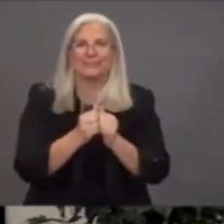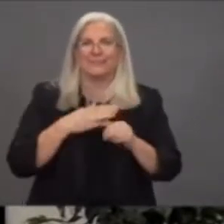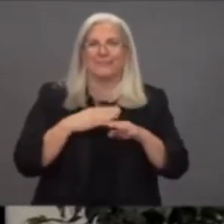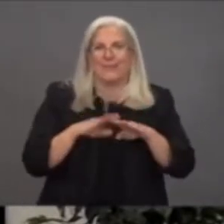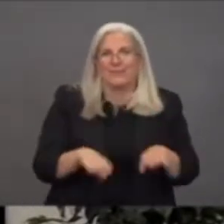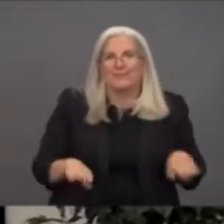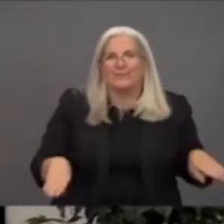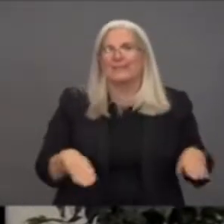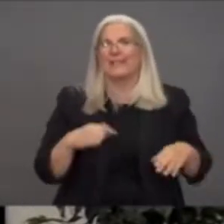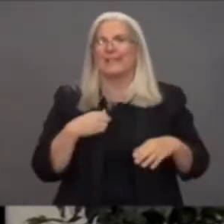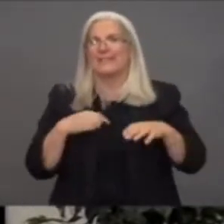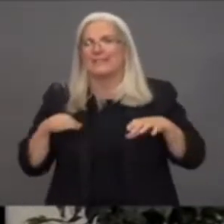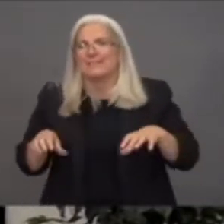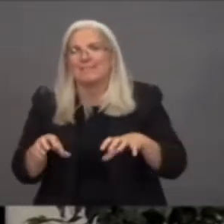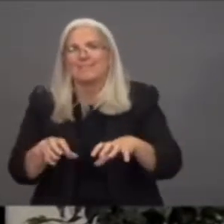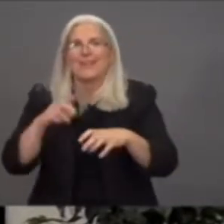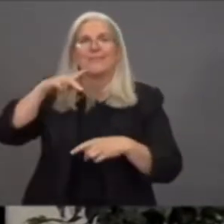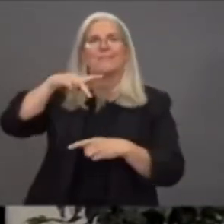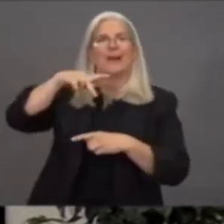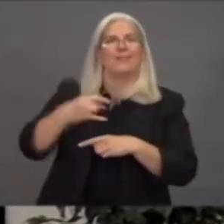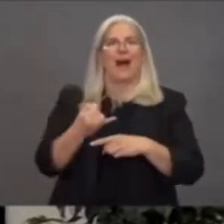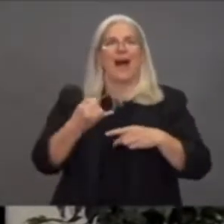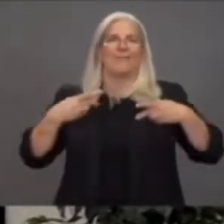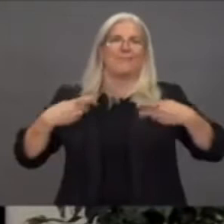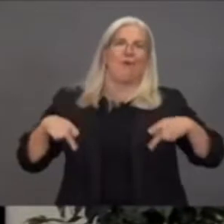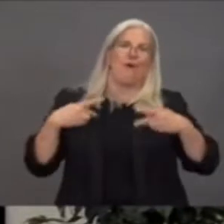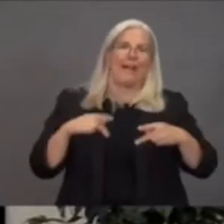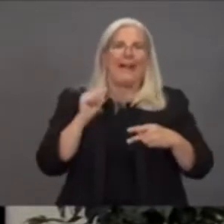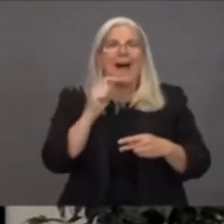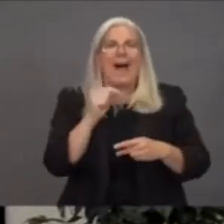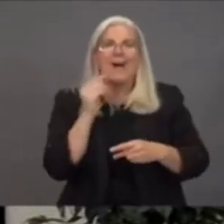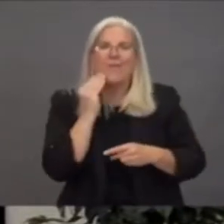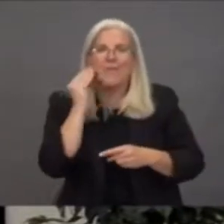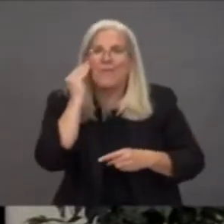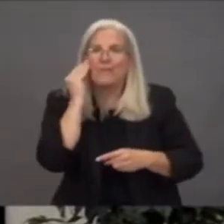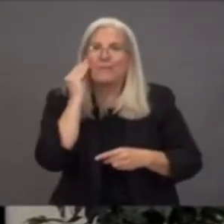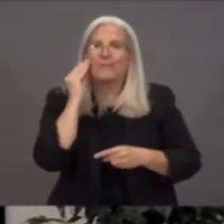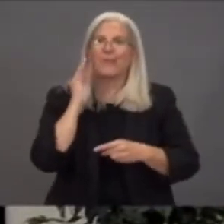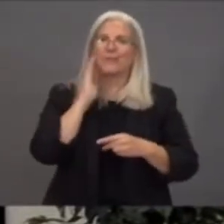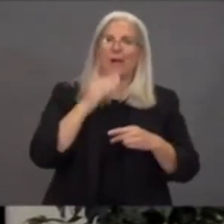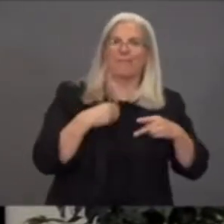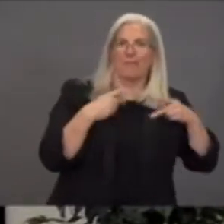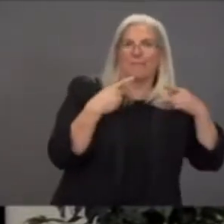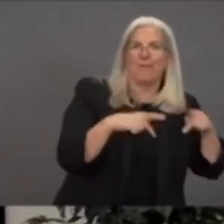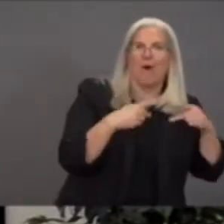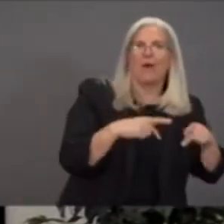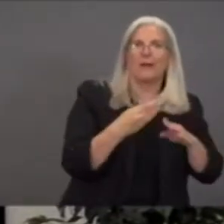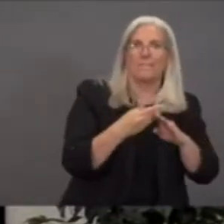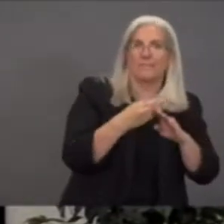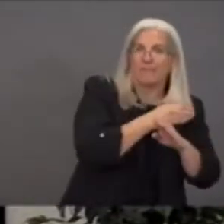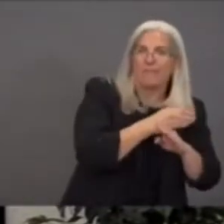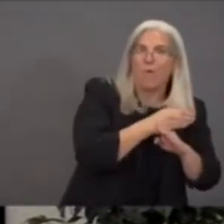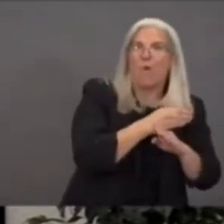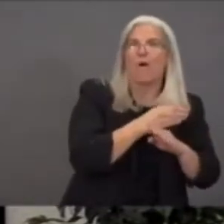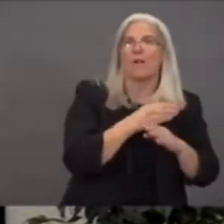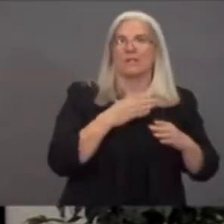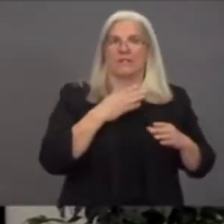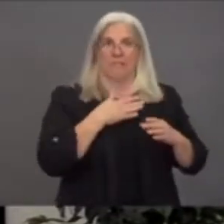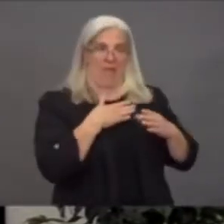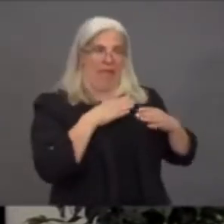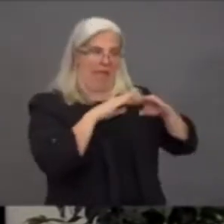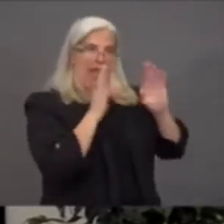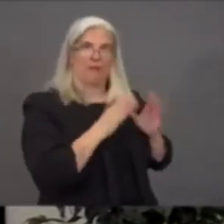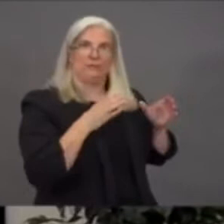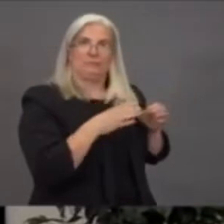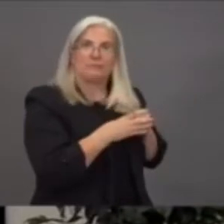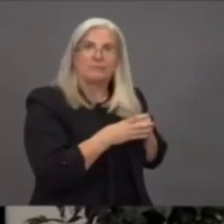having pajama parties within our home. So it'll be a party of 4 in our household, but definitely like trying to